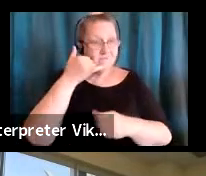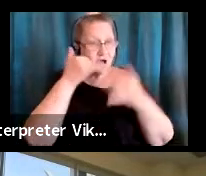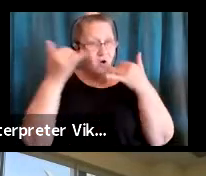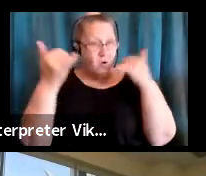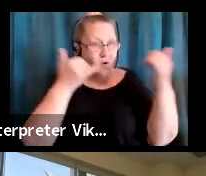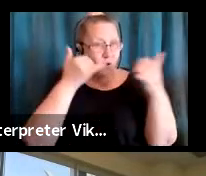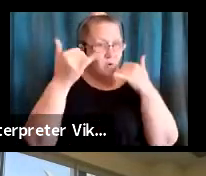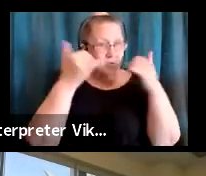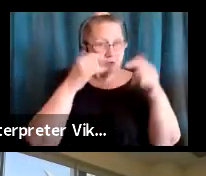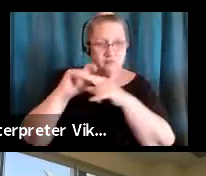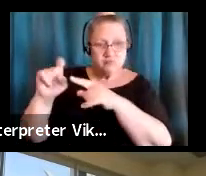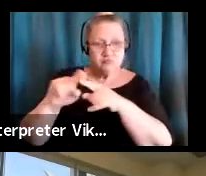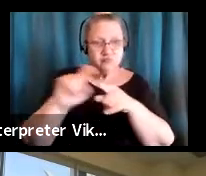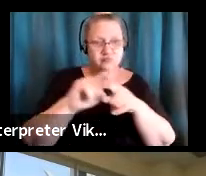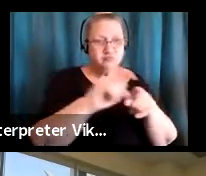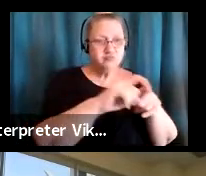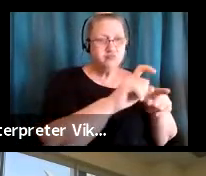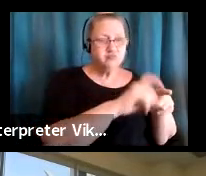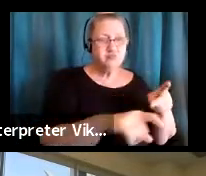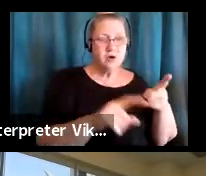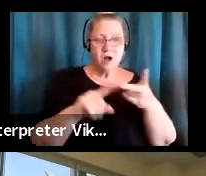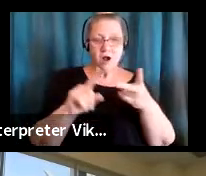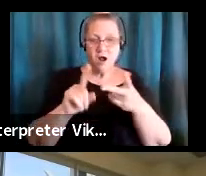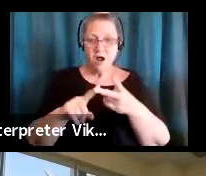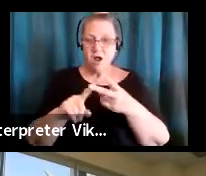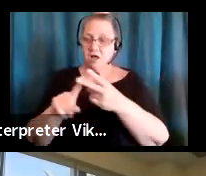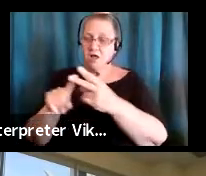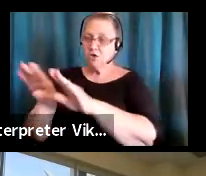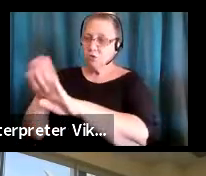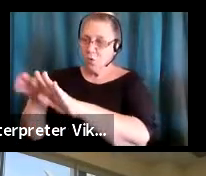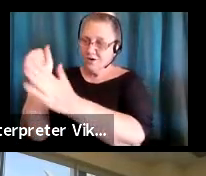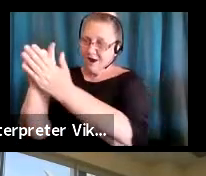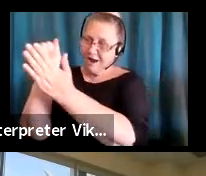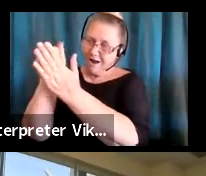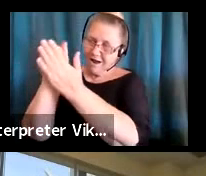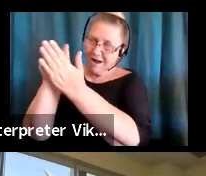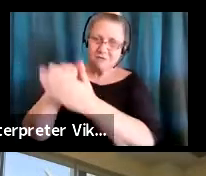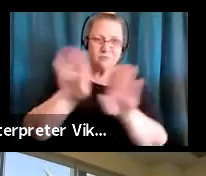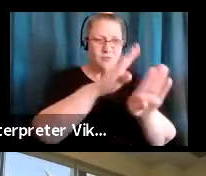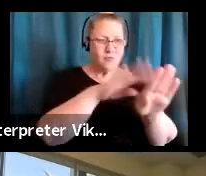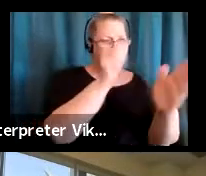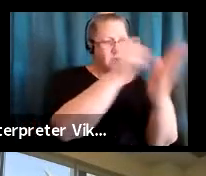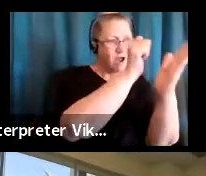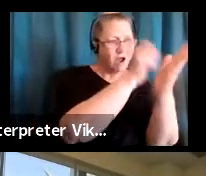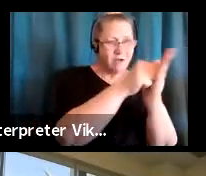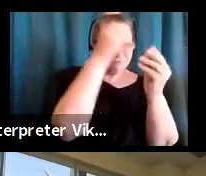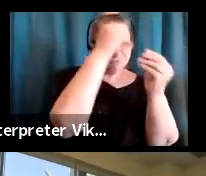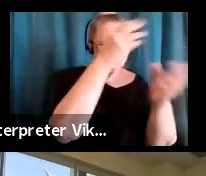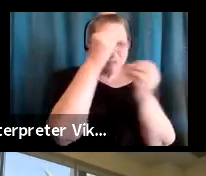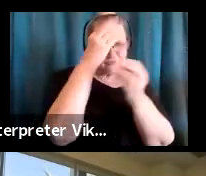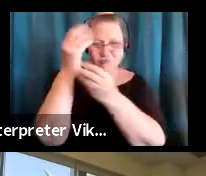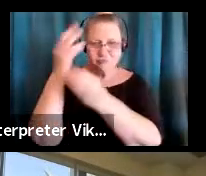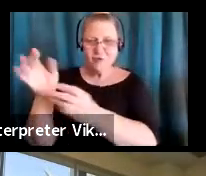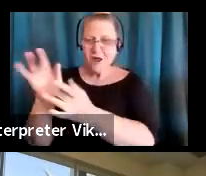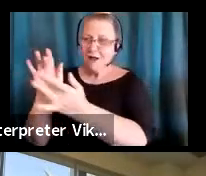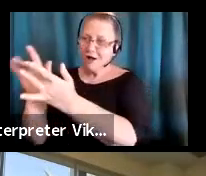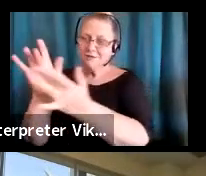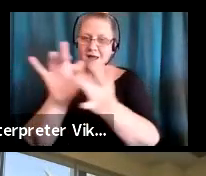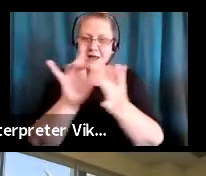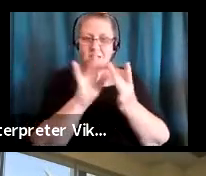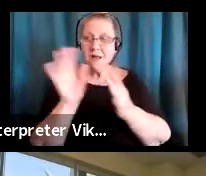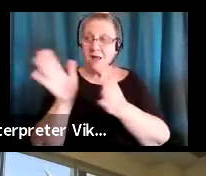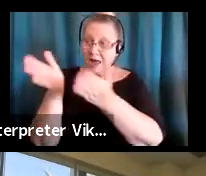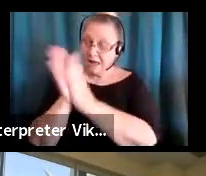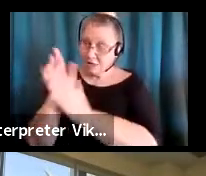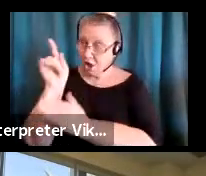calling Californians in these key targeted areas and talking to them about the vaccination opportunity, seeing if they've been vaccinated, and